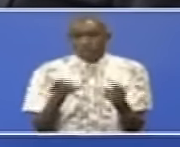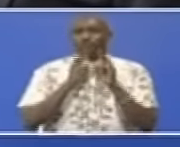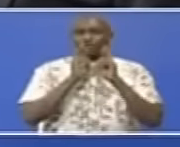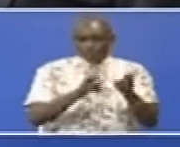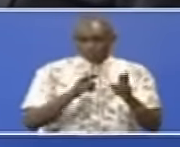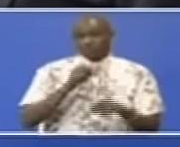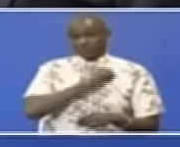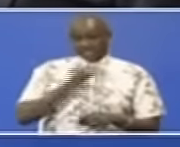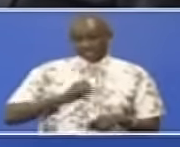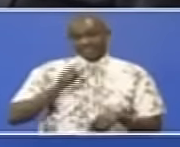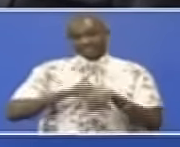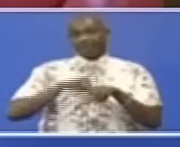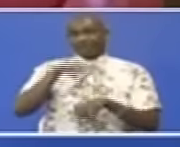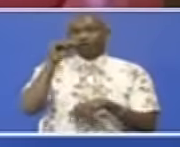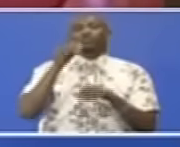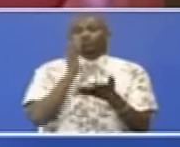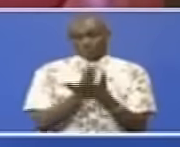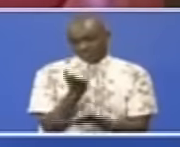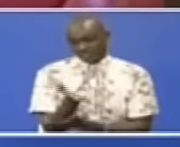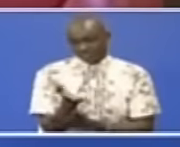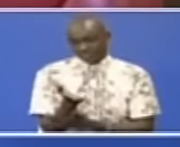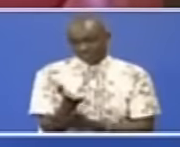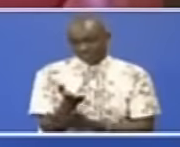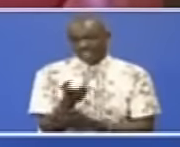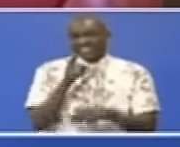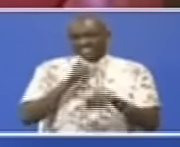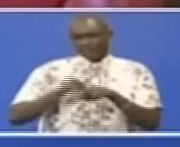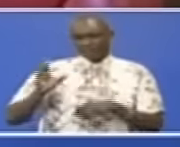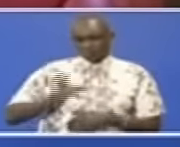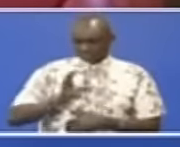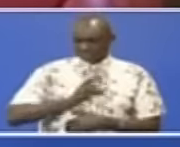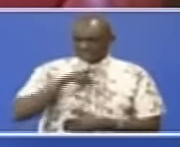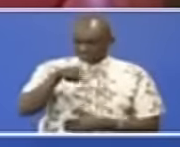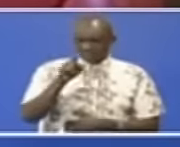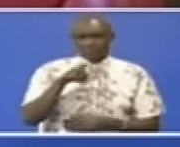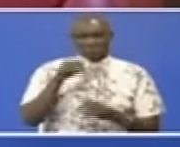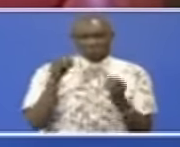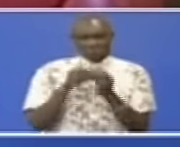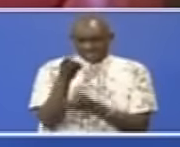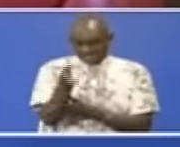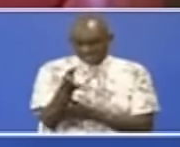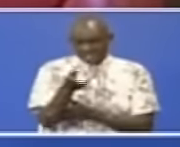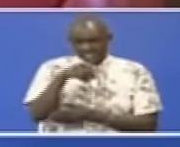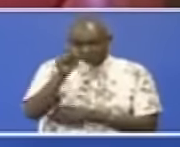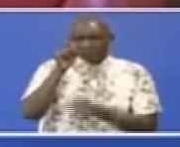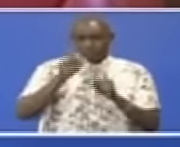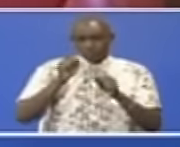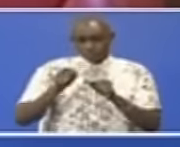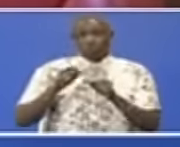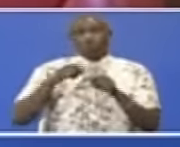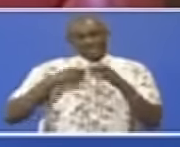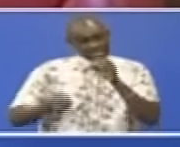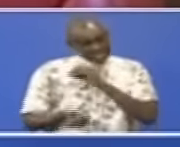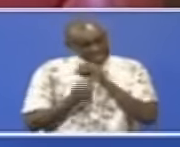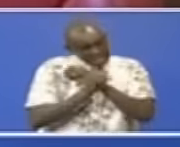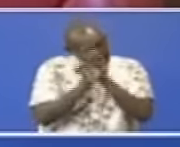the outcome of the investigations. Once the committee makes a finding that the charges have not been